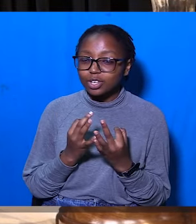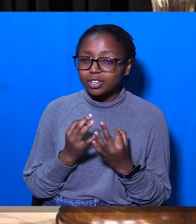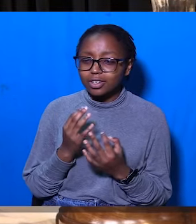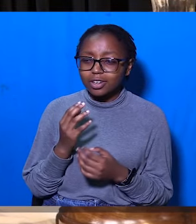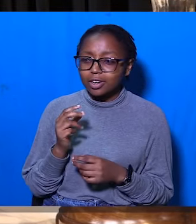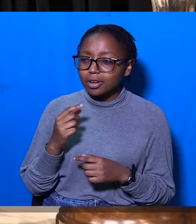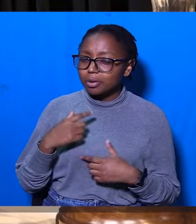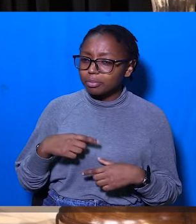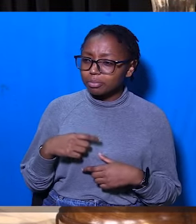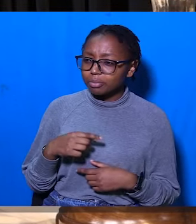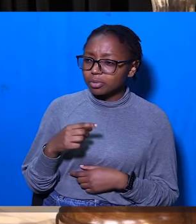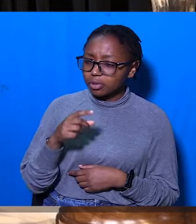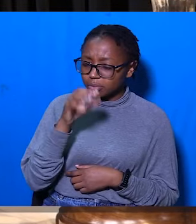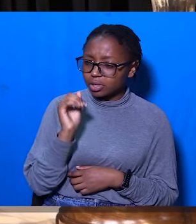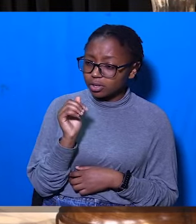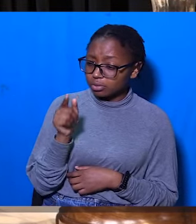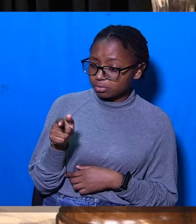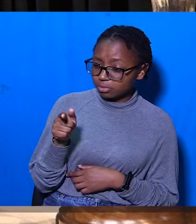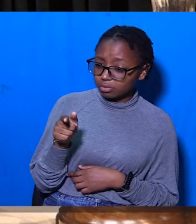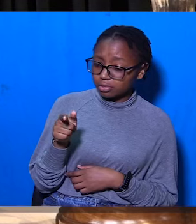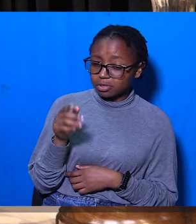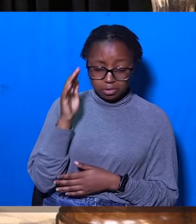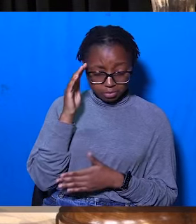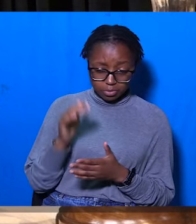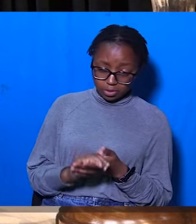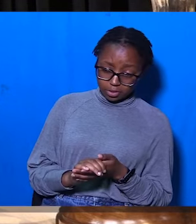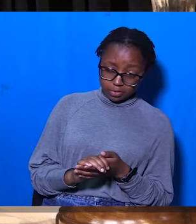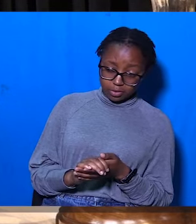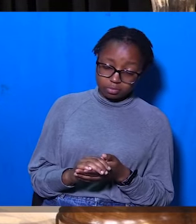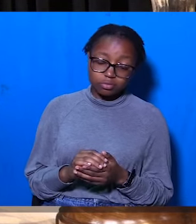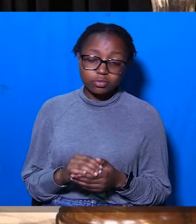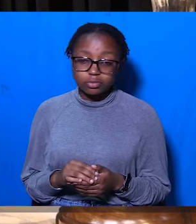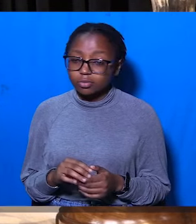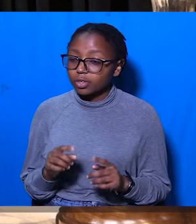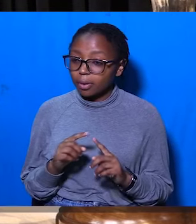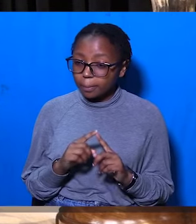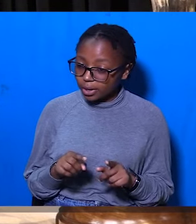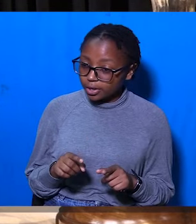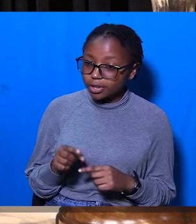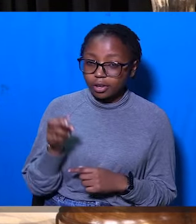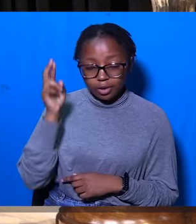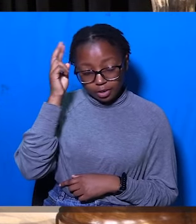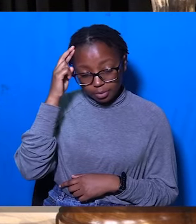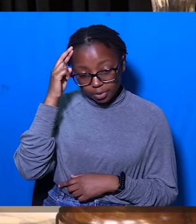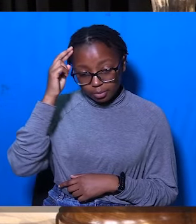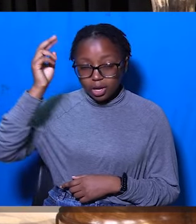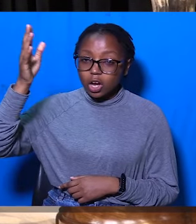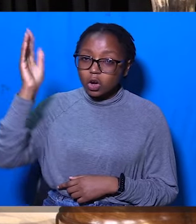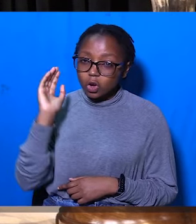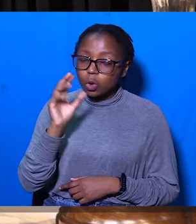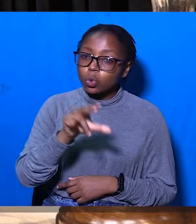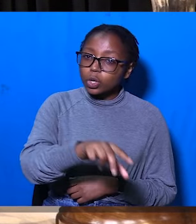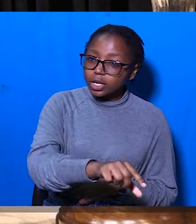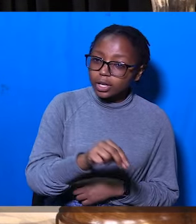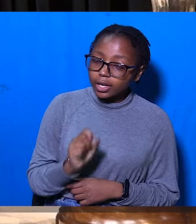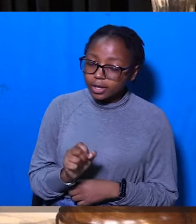you, God will reach them. There are those that God is reaching right now, even as we speak. You know, God is invading their worship, their places,